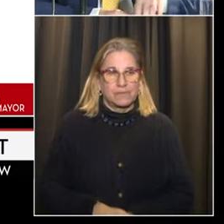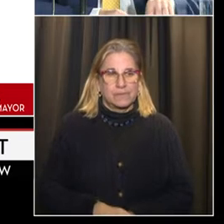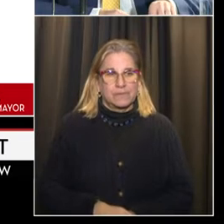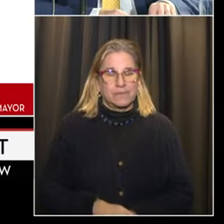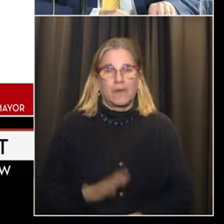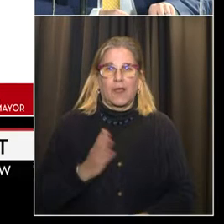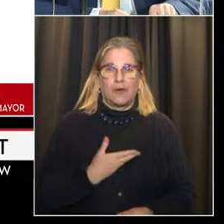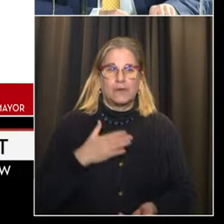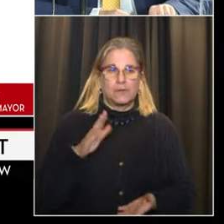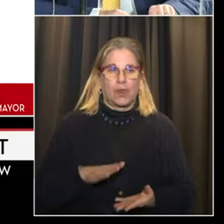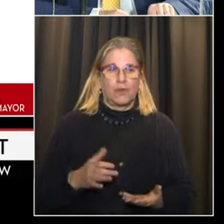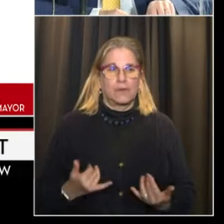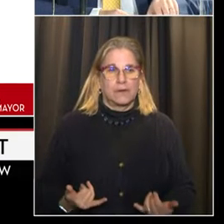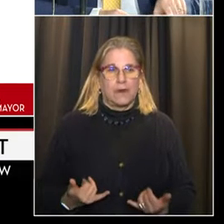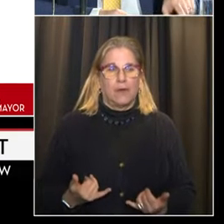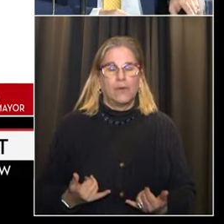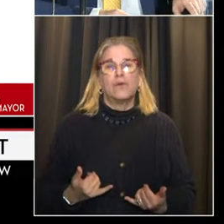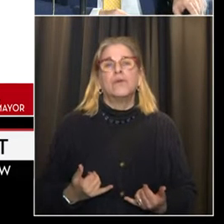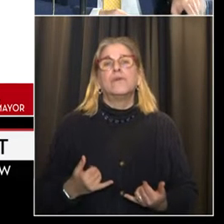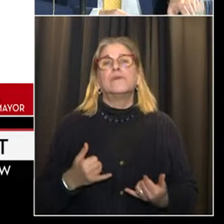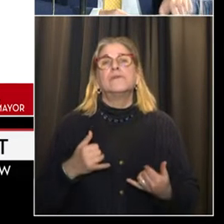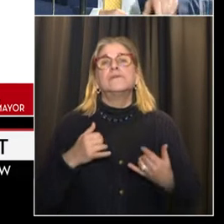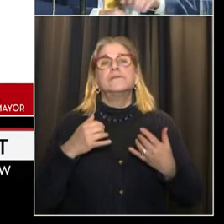to violent crime and our ability to curb it.